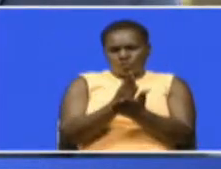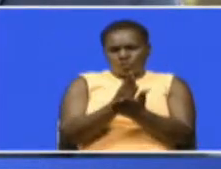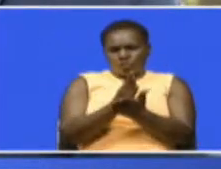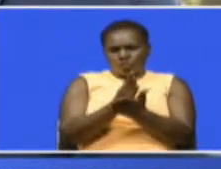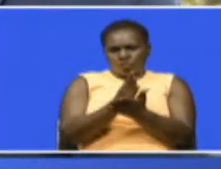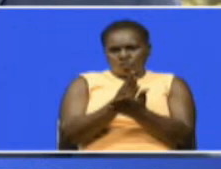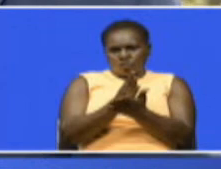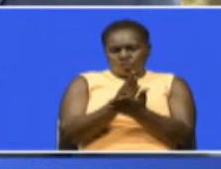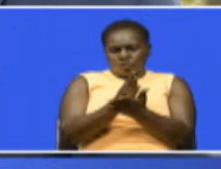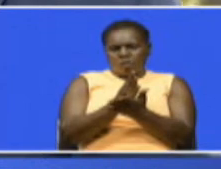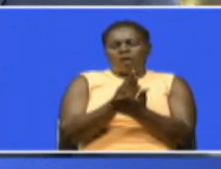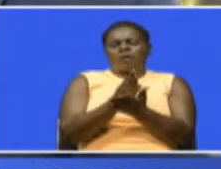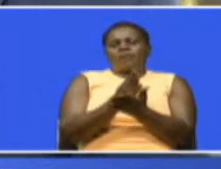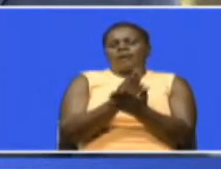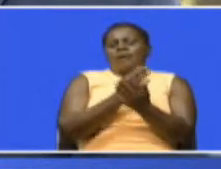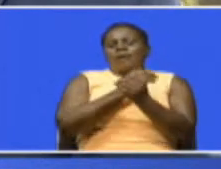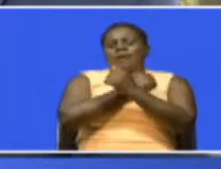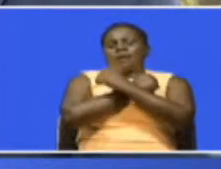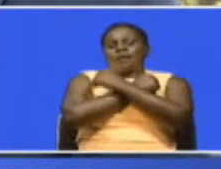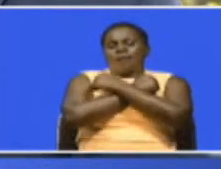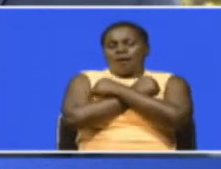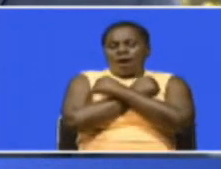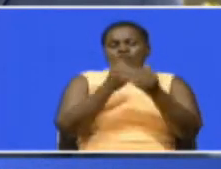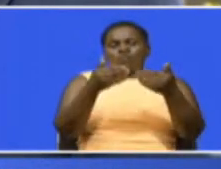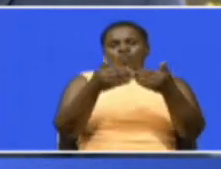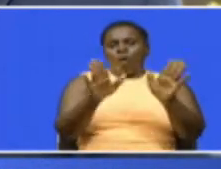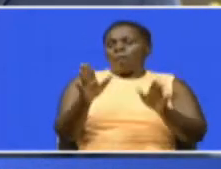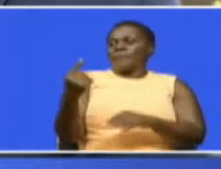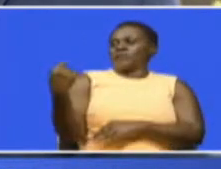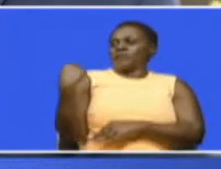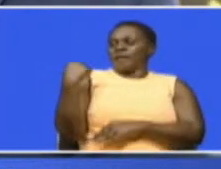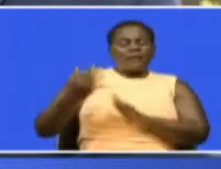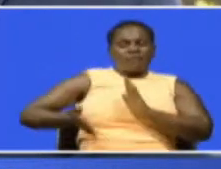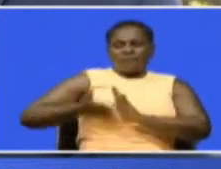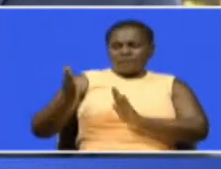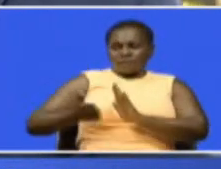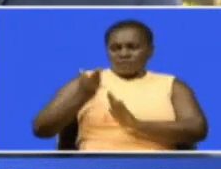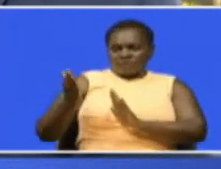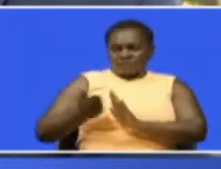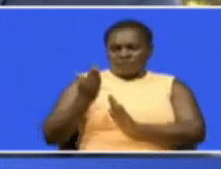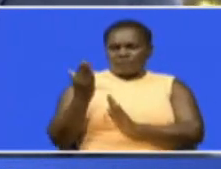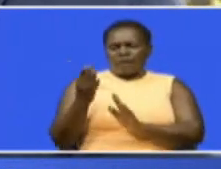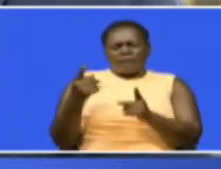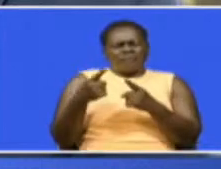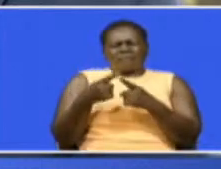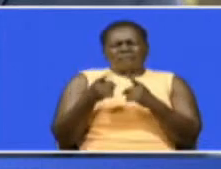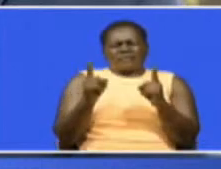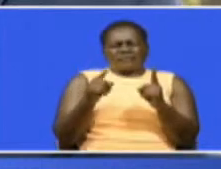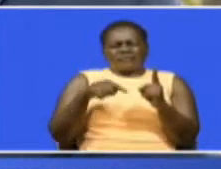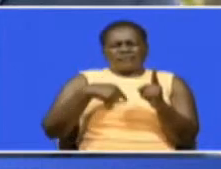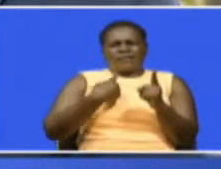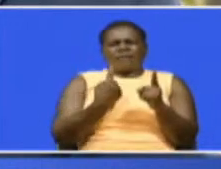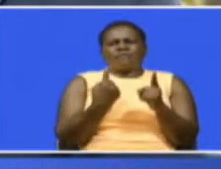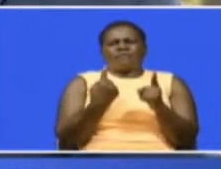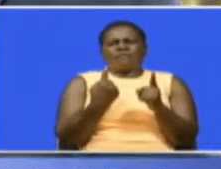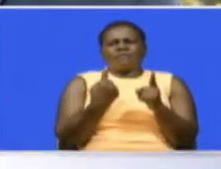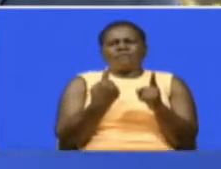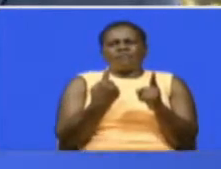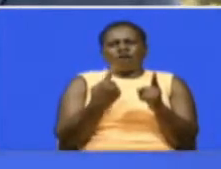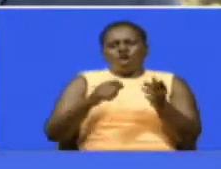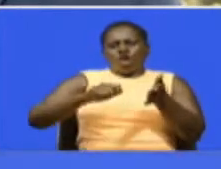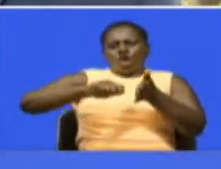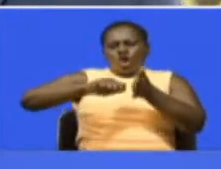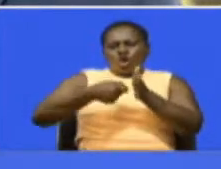One would have loved to have reopened yesterday. As you know, we have been locked